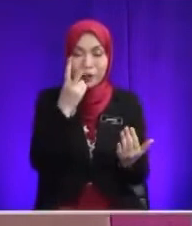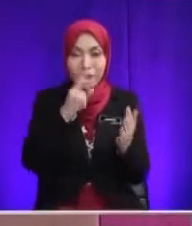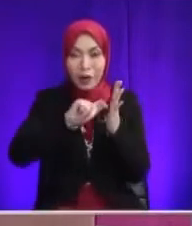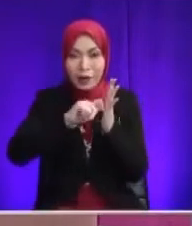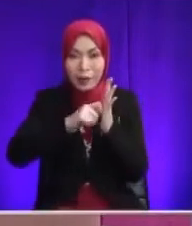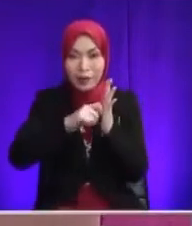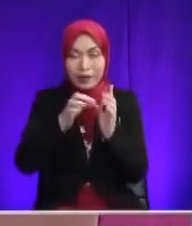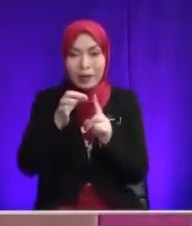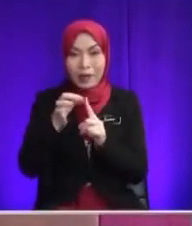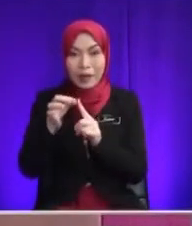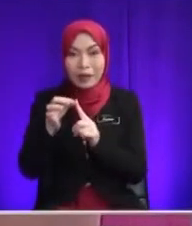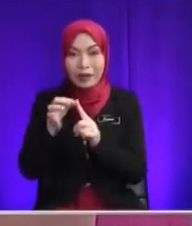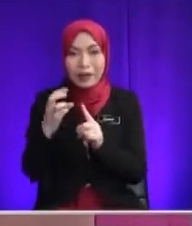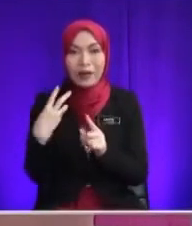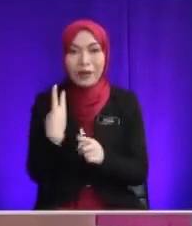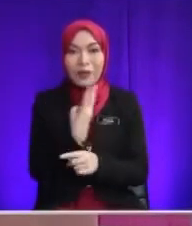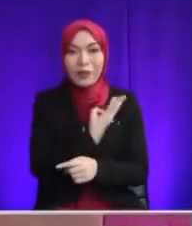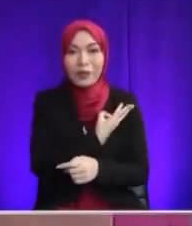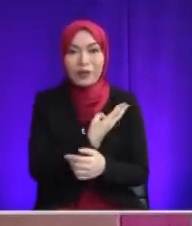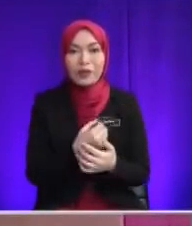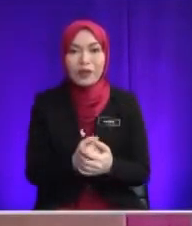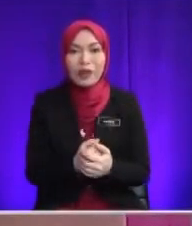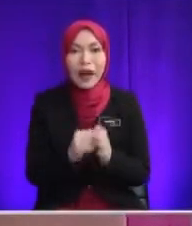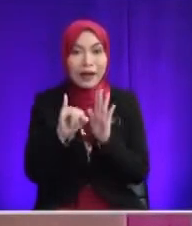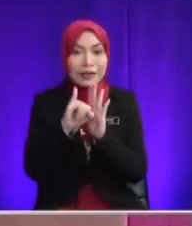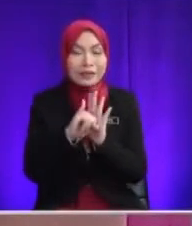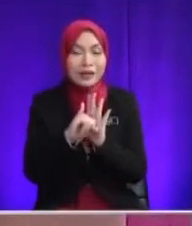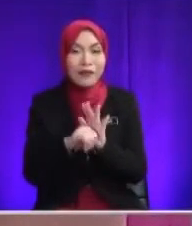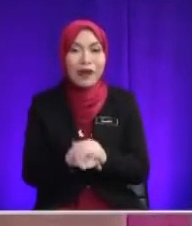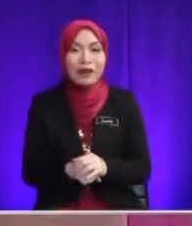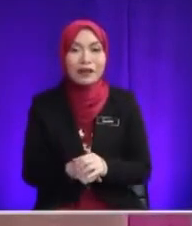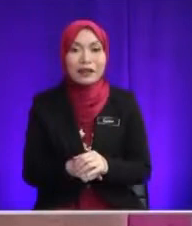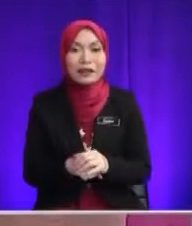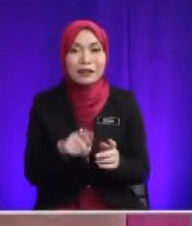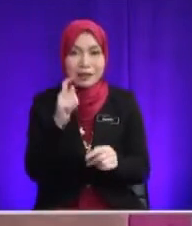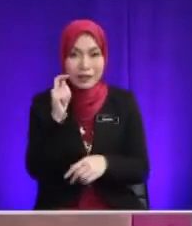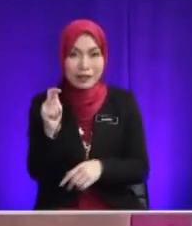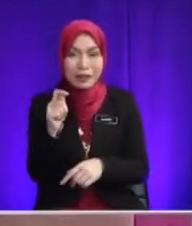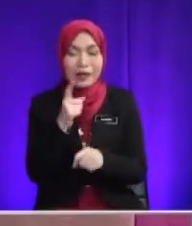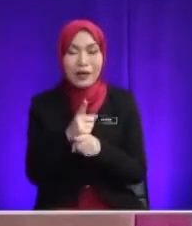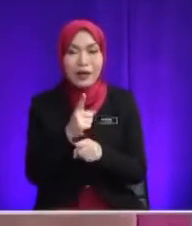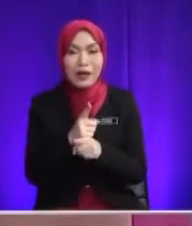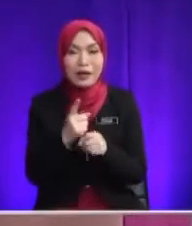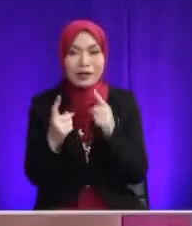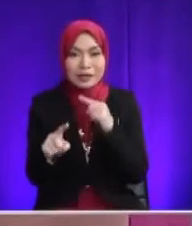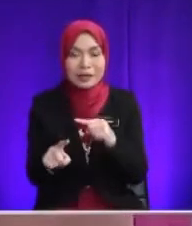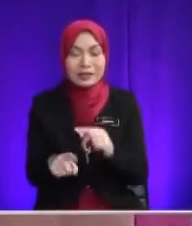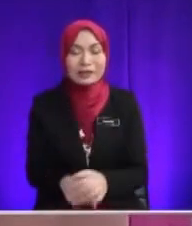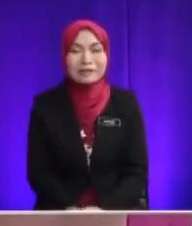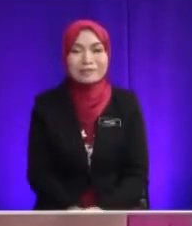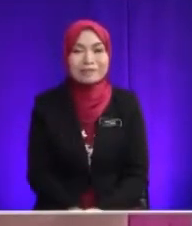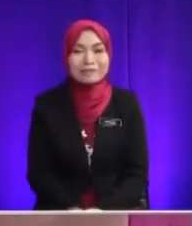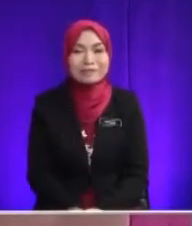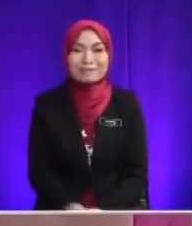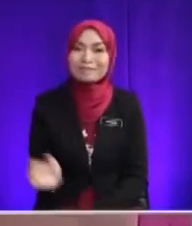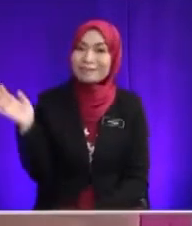to figure out the similar keywords or related to the questions. Okay. In order to find the correct answer, which is more accurate. Alright, so